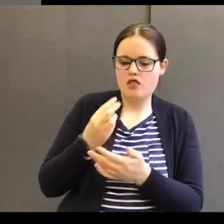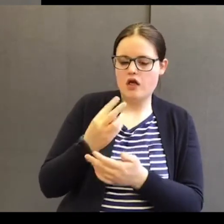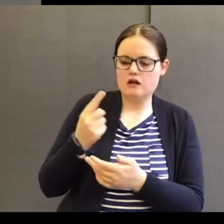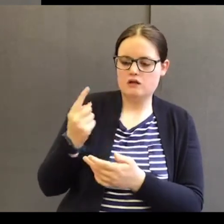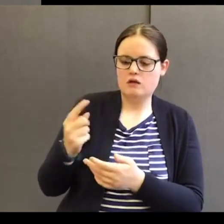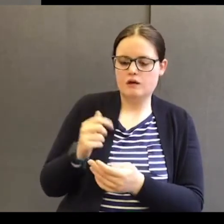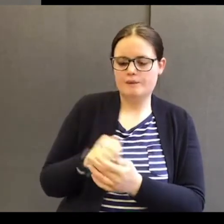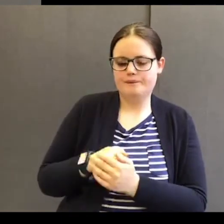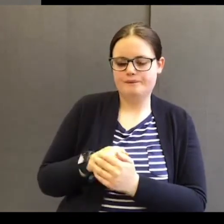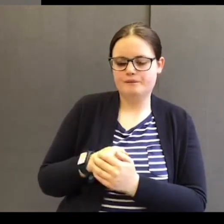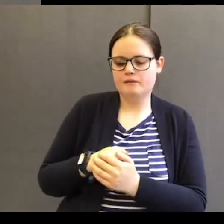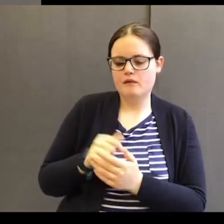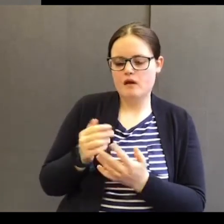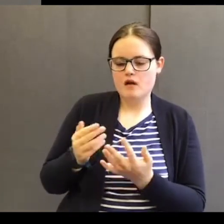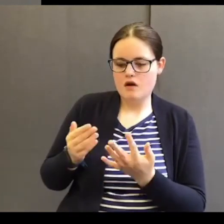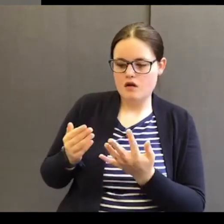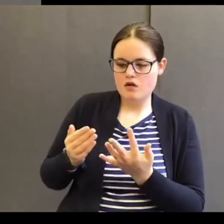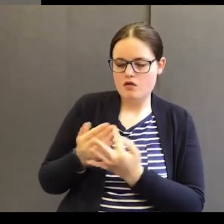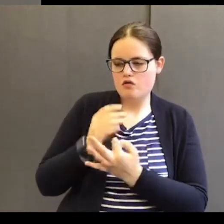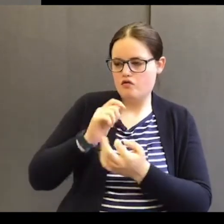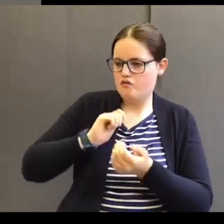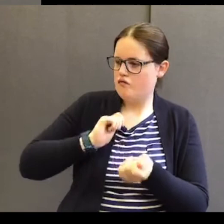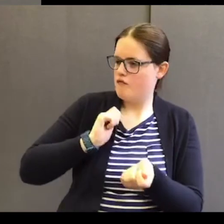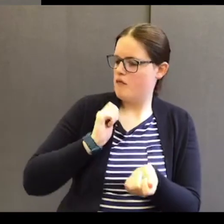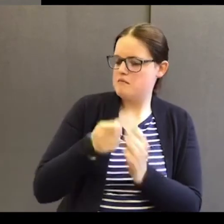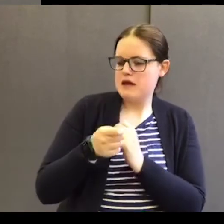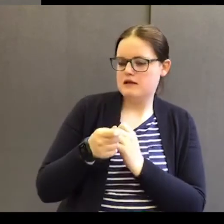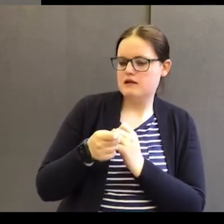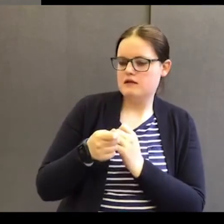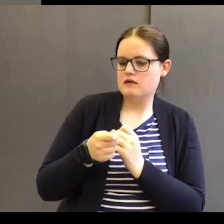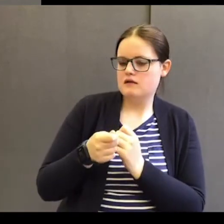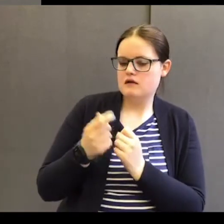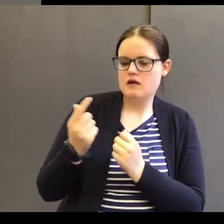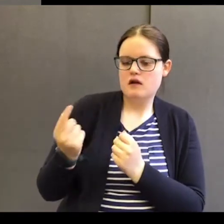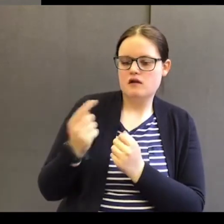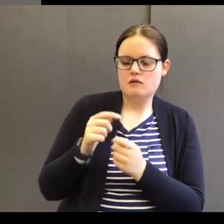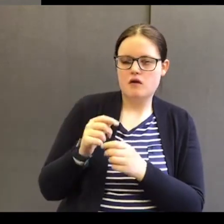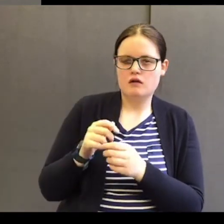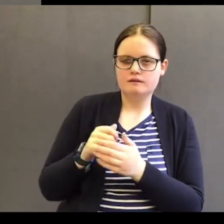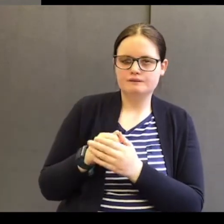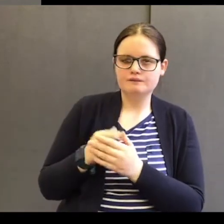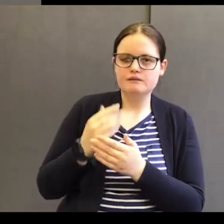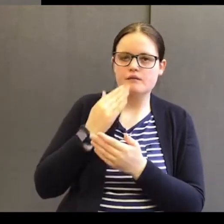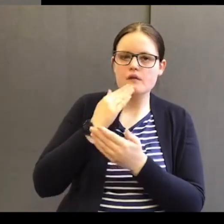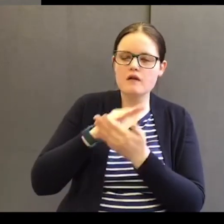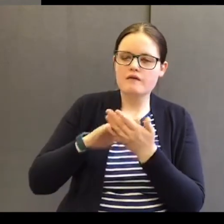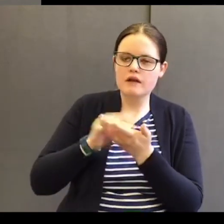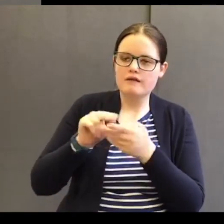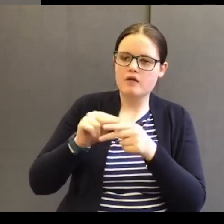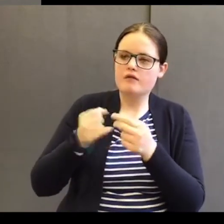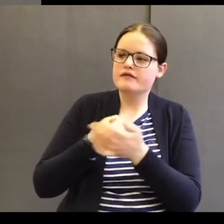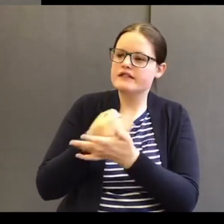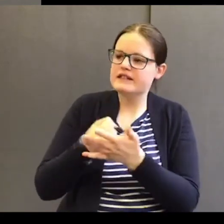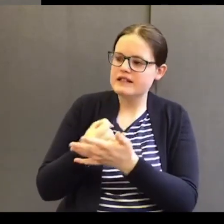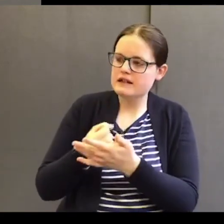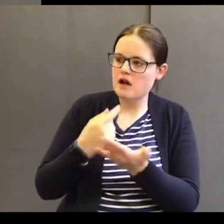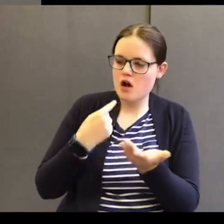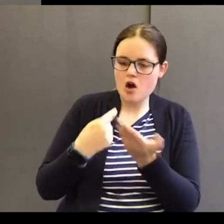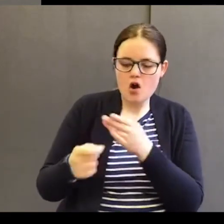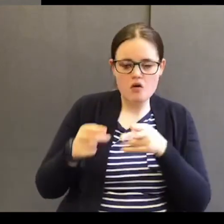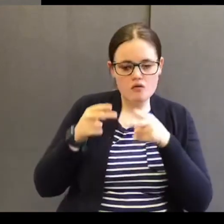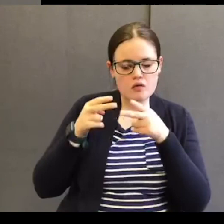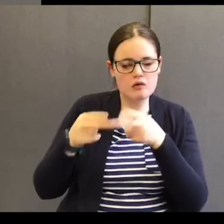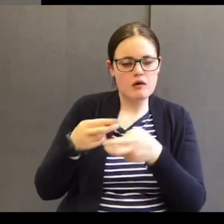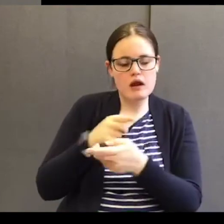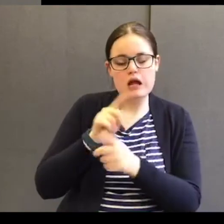Jews first, verse 31. And through repentance comes the forgiveness